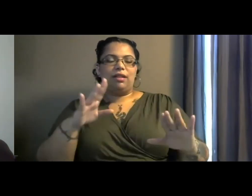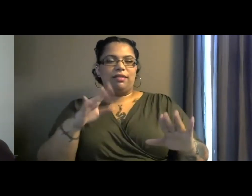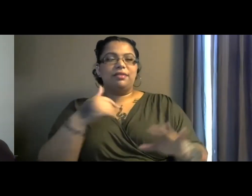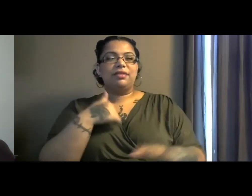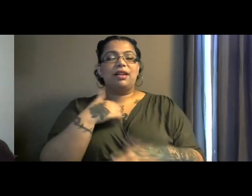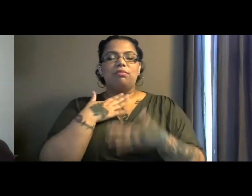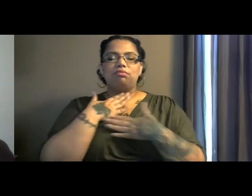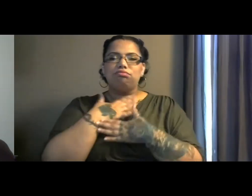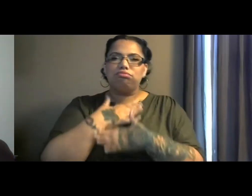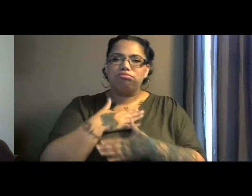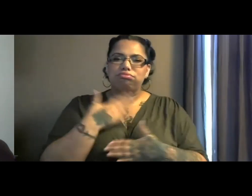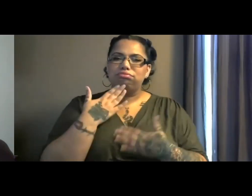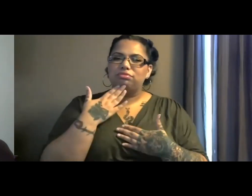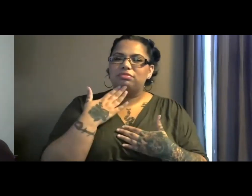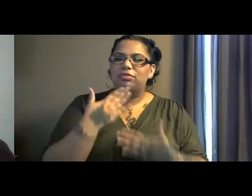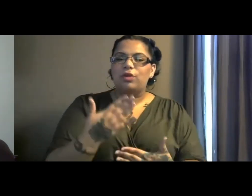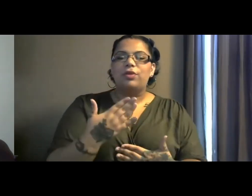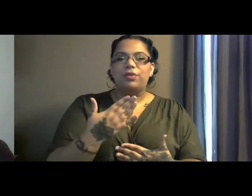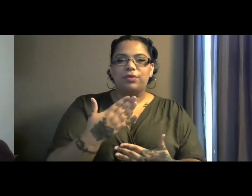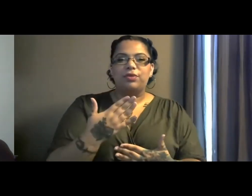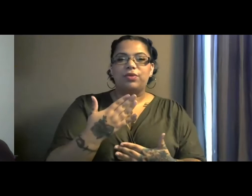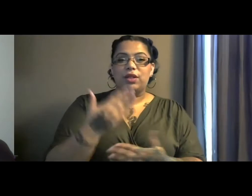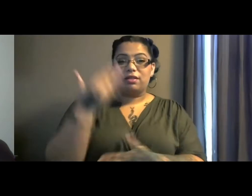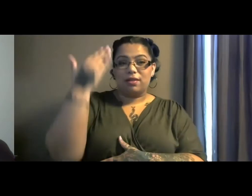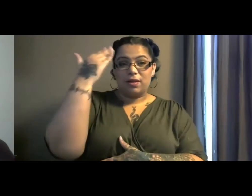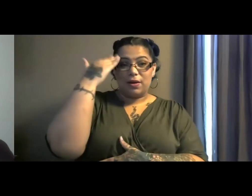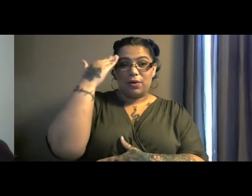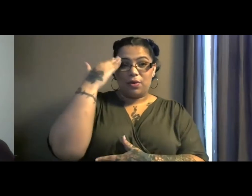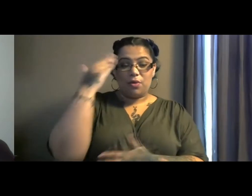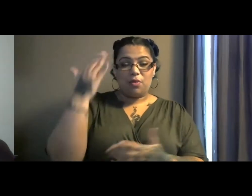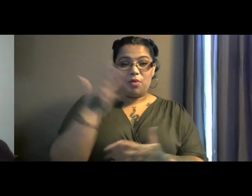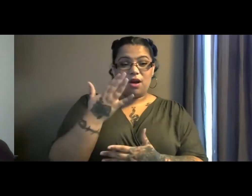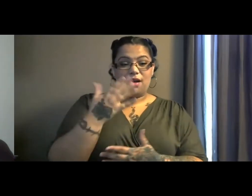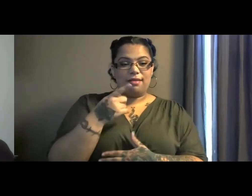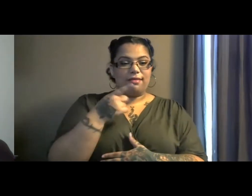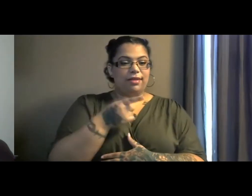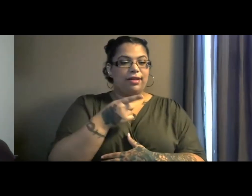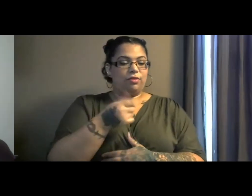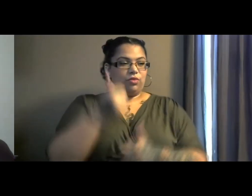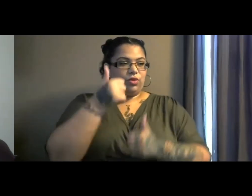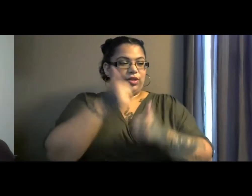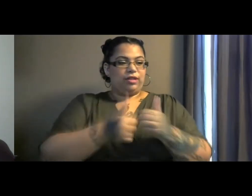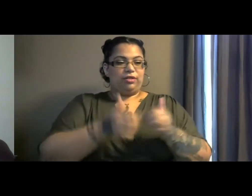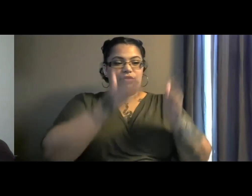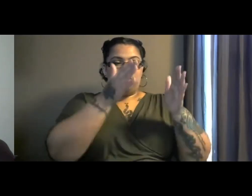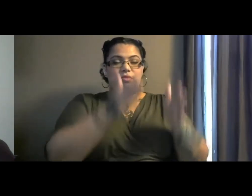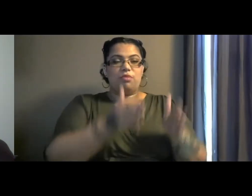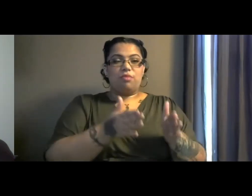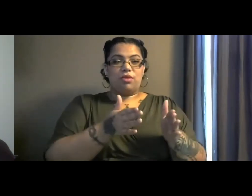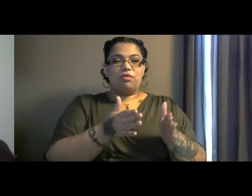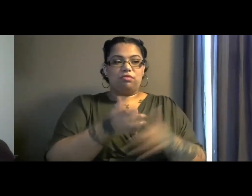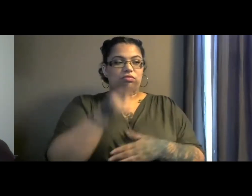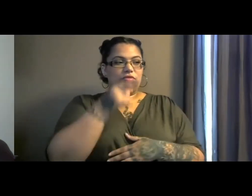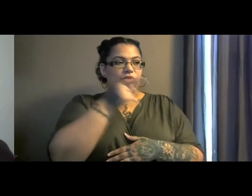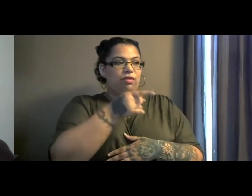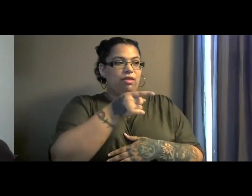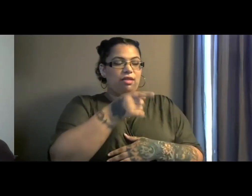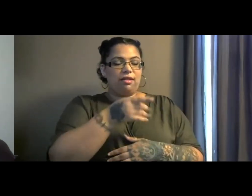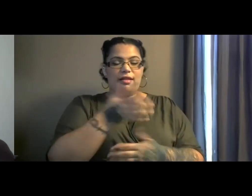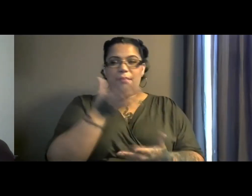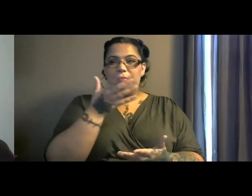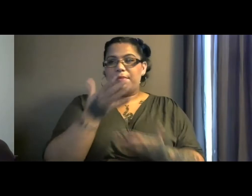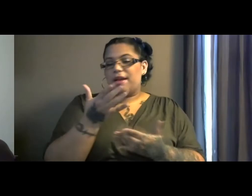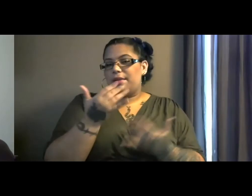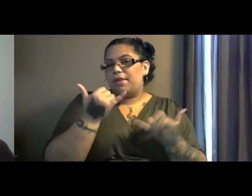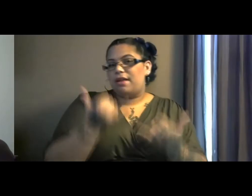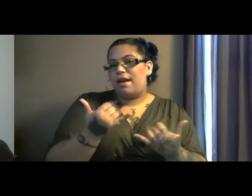know that right where each and every person is in this gathering, whether right now